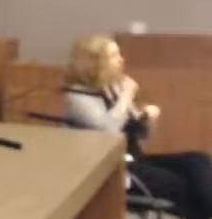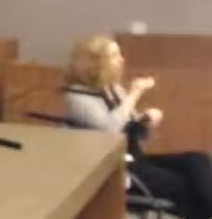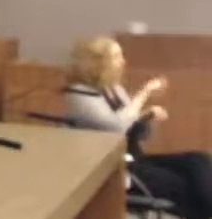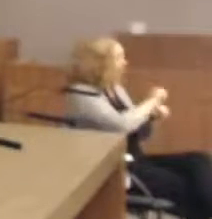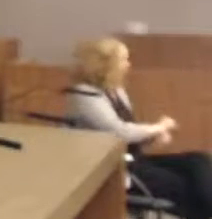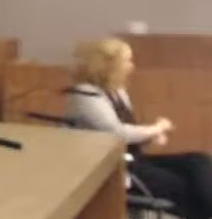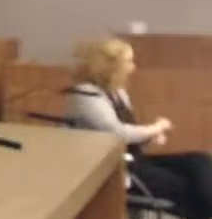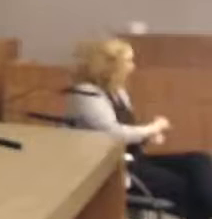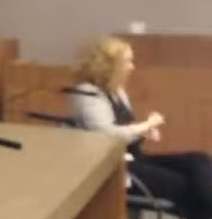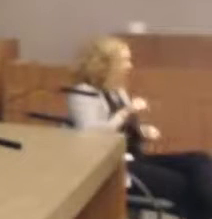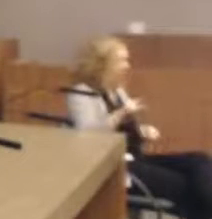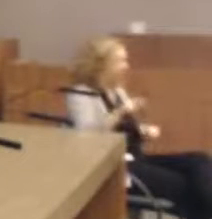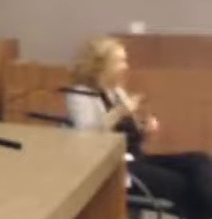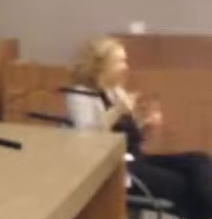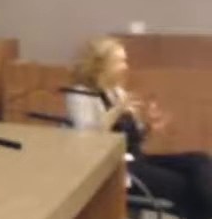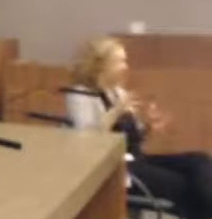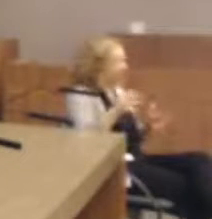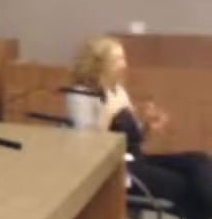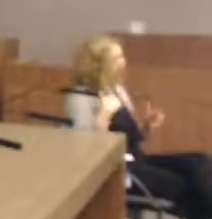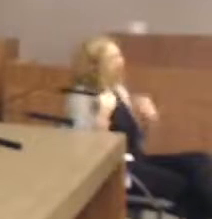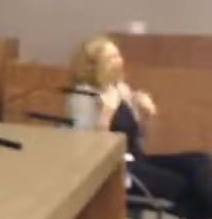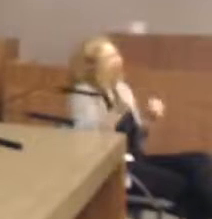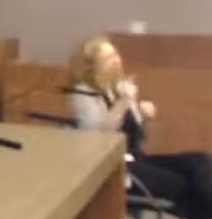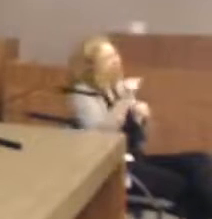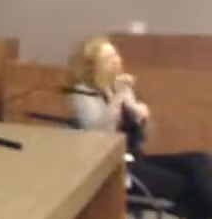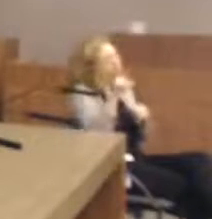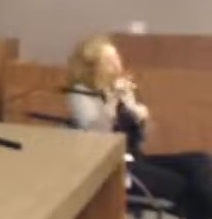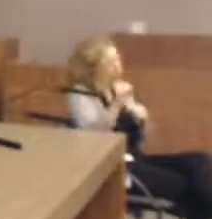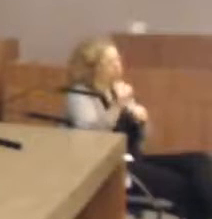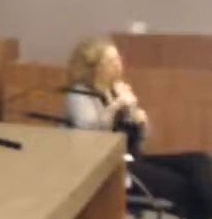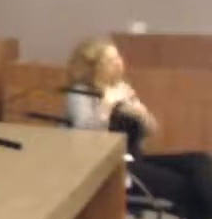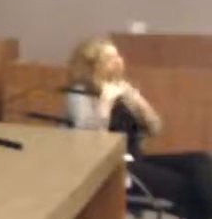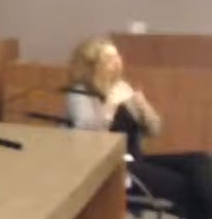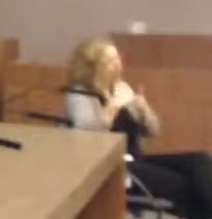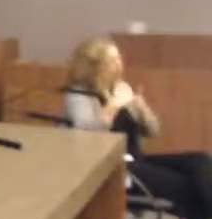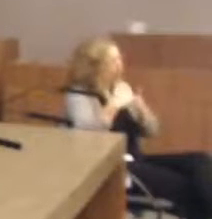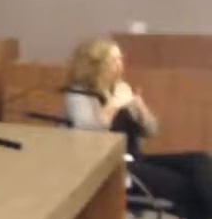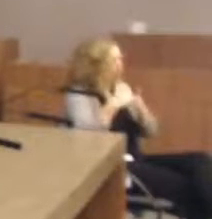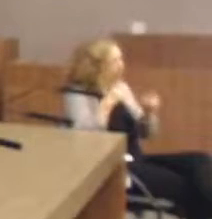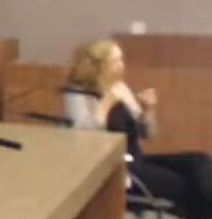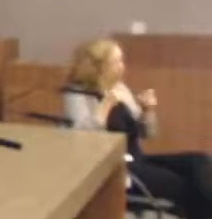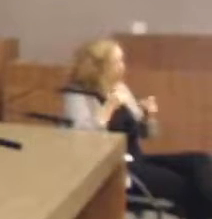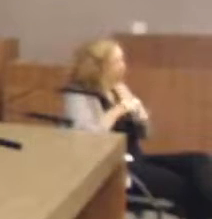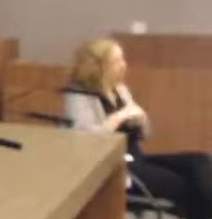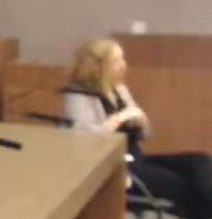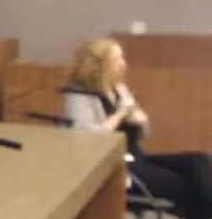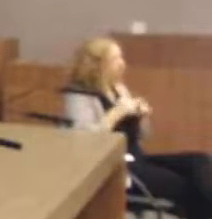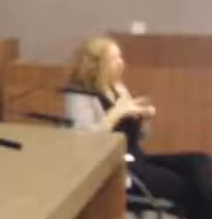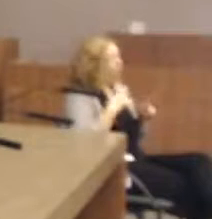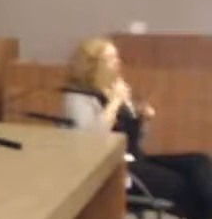They have tools in their toolkit to help them manage them when they feel bad now, right?